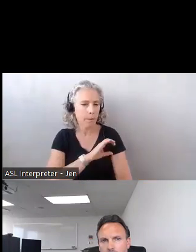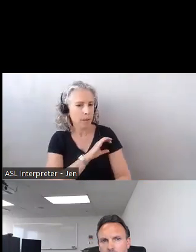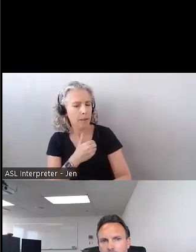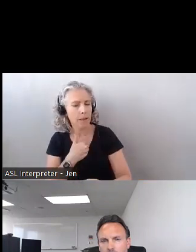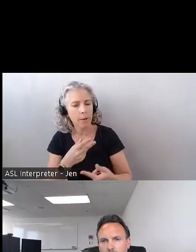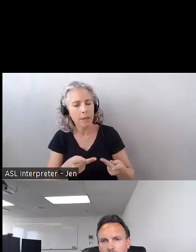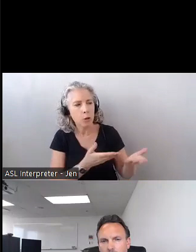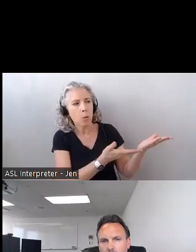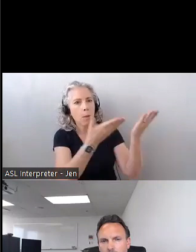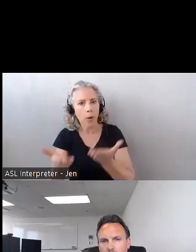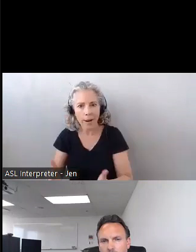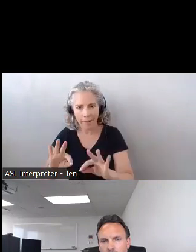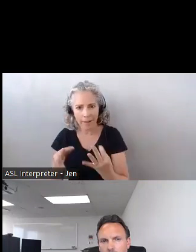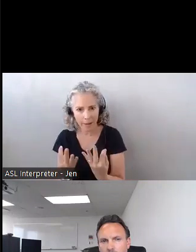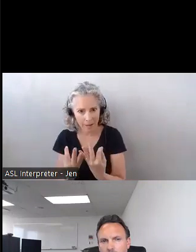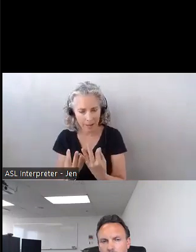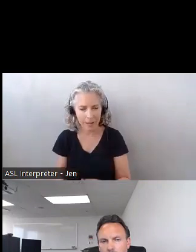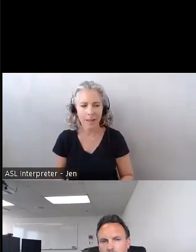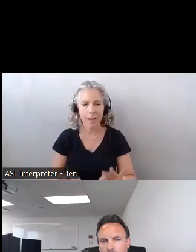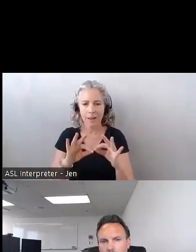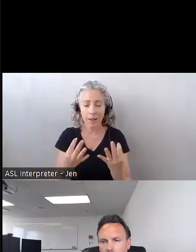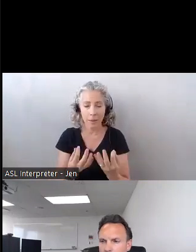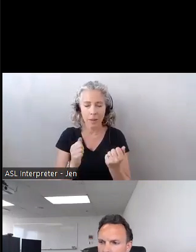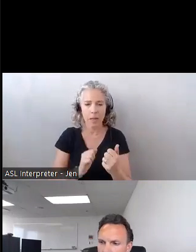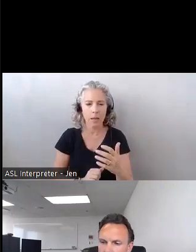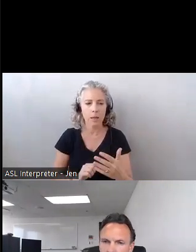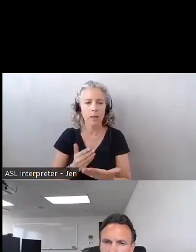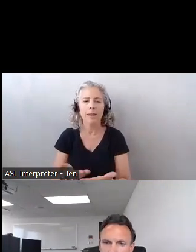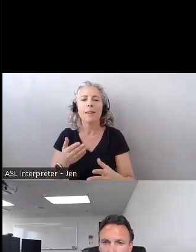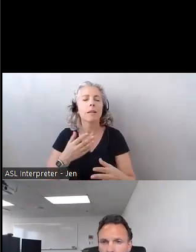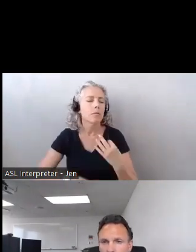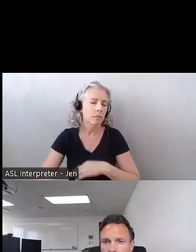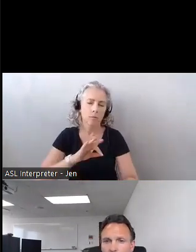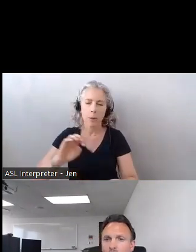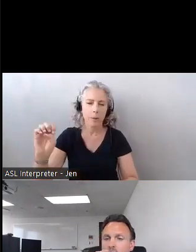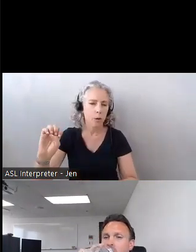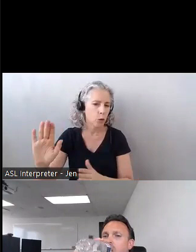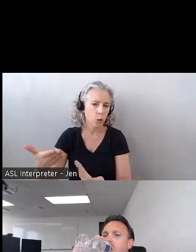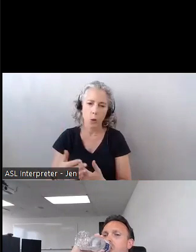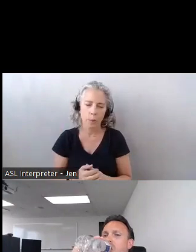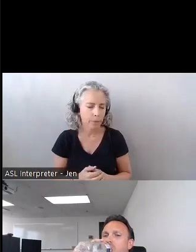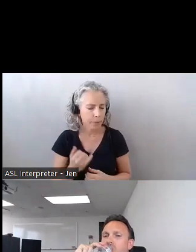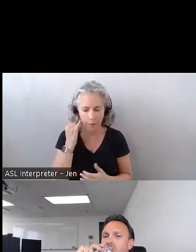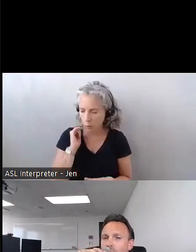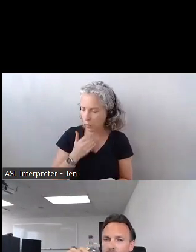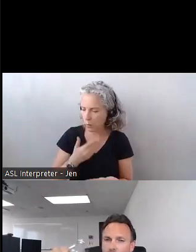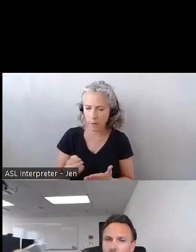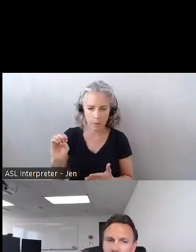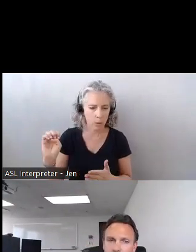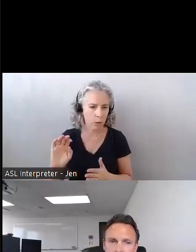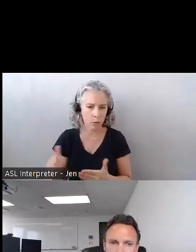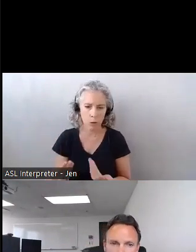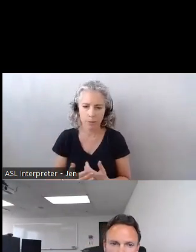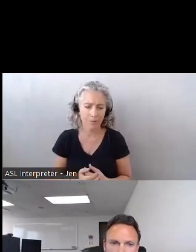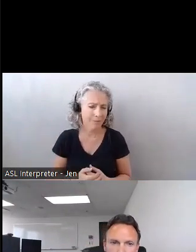bring a family, and a family would have a place to come versus the emergency room. Because like Josh said, once you get to the emergency room, all you're doing